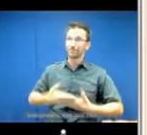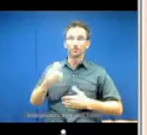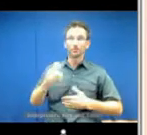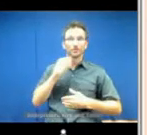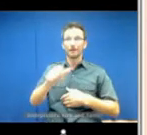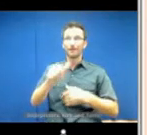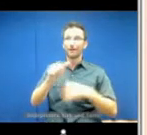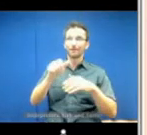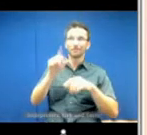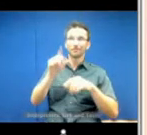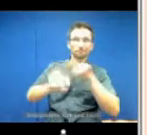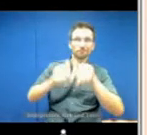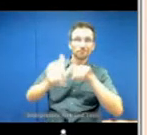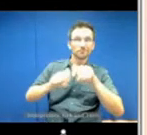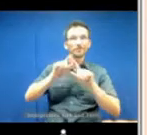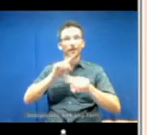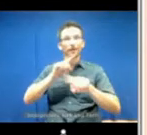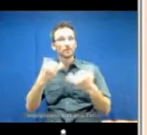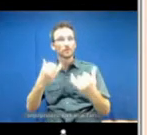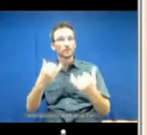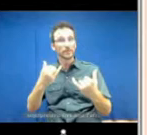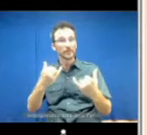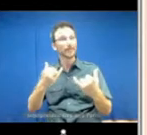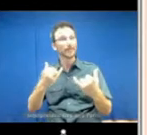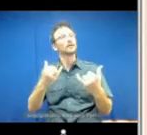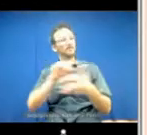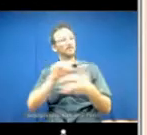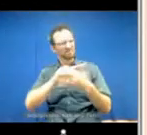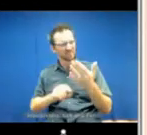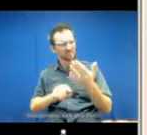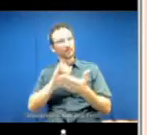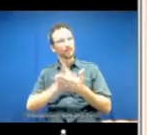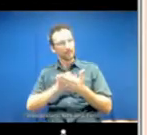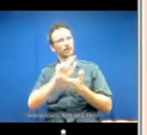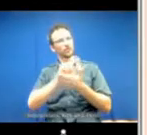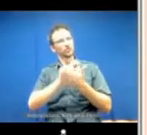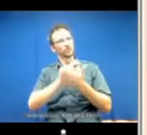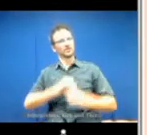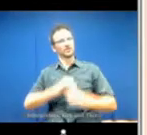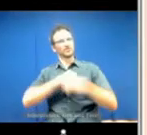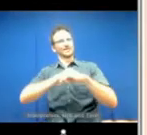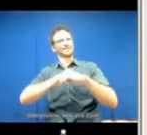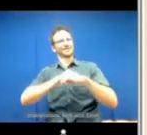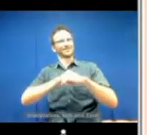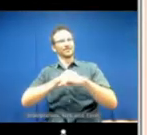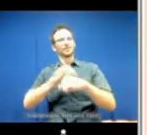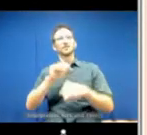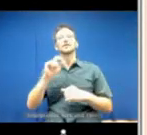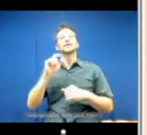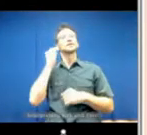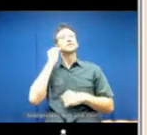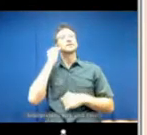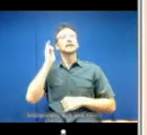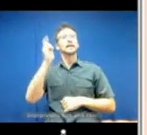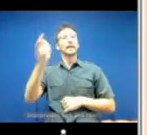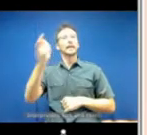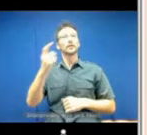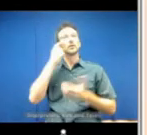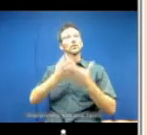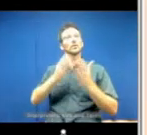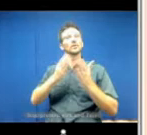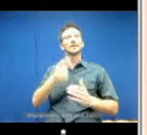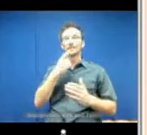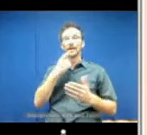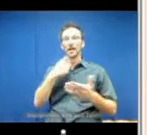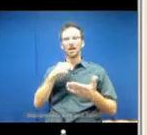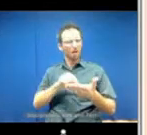And that establishes the attorney's fallback position so that the witness can't later say, but, oh, I didn't really mean that